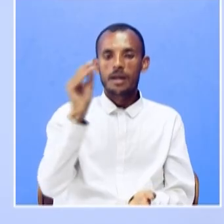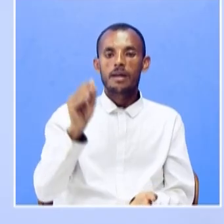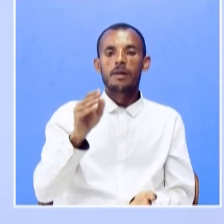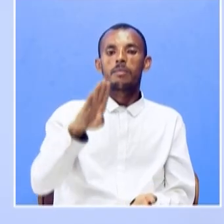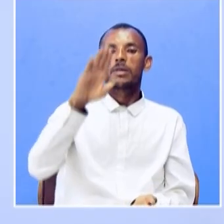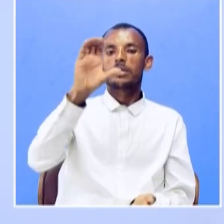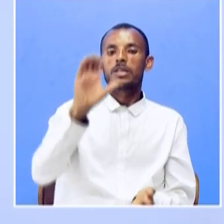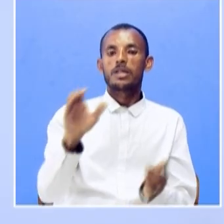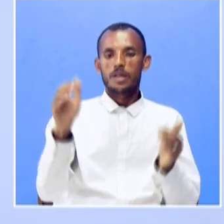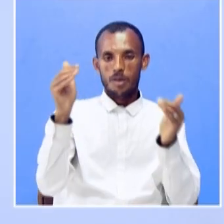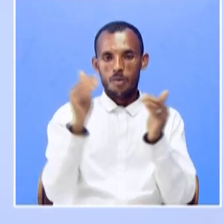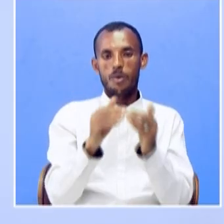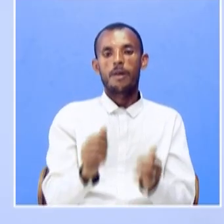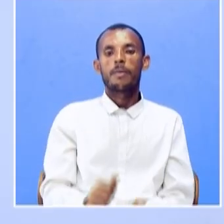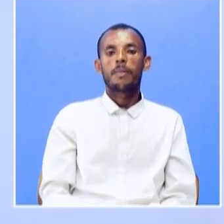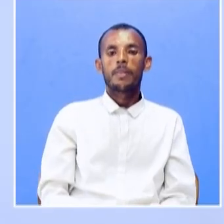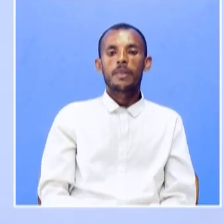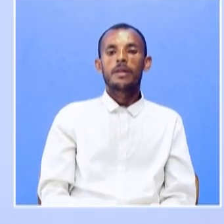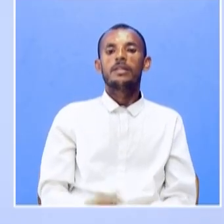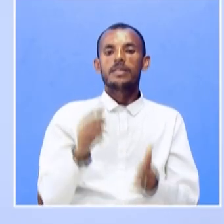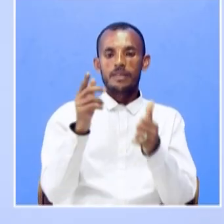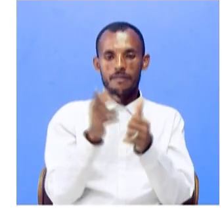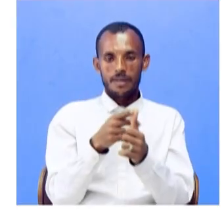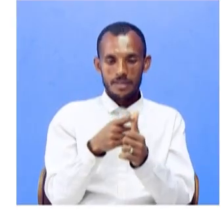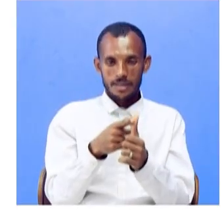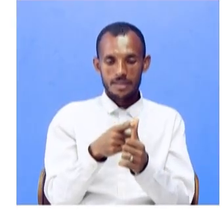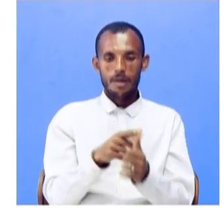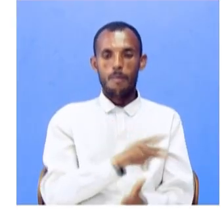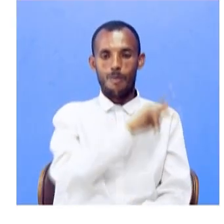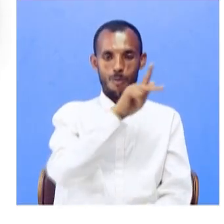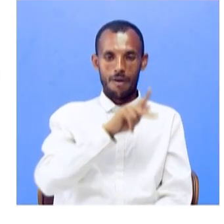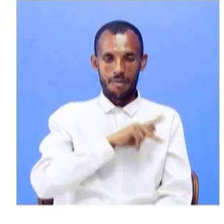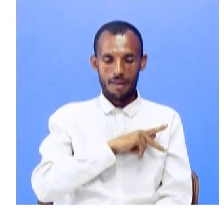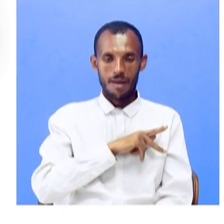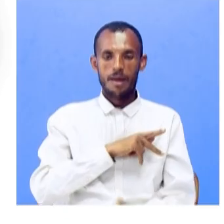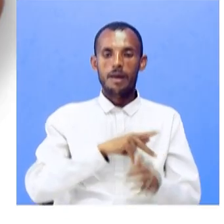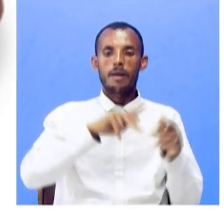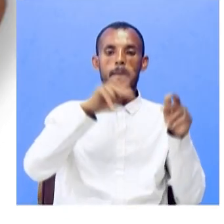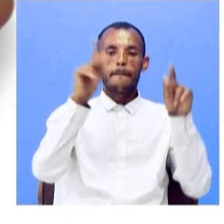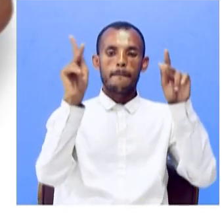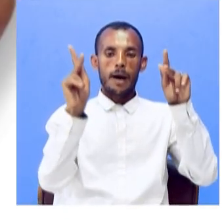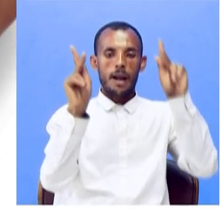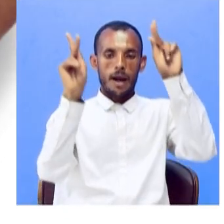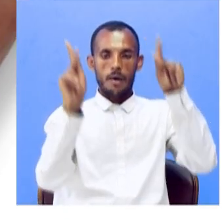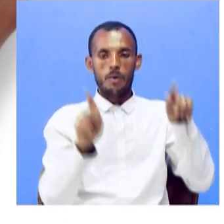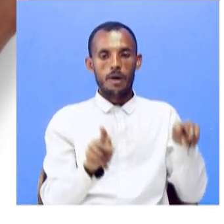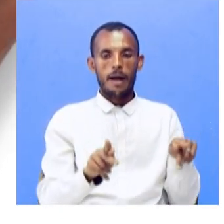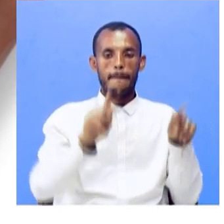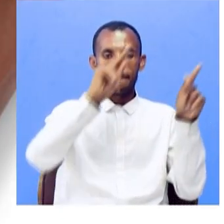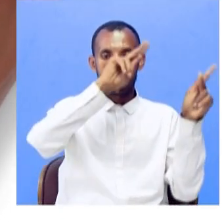DC are also equal. So the first property in parallelogram, opposite sides